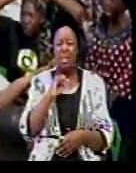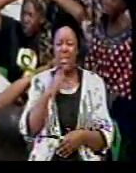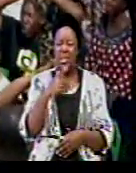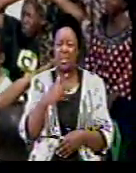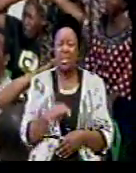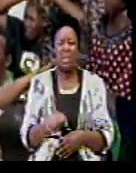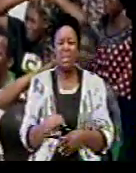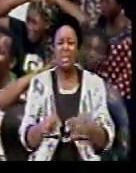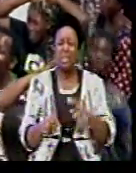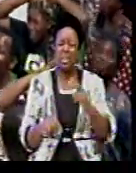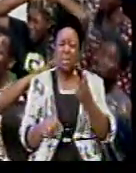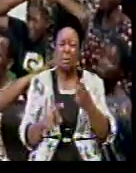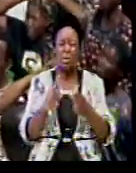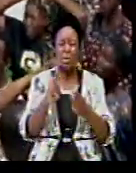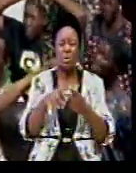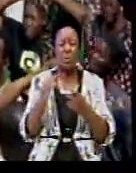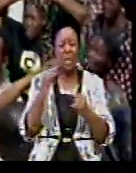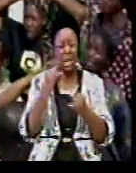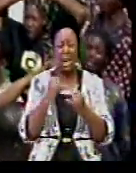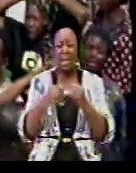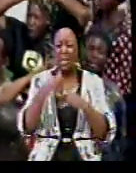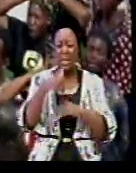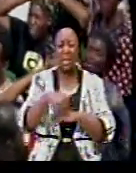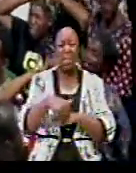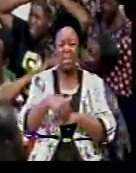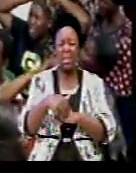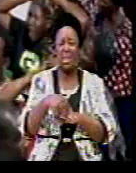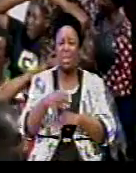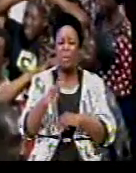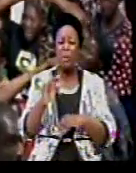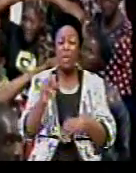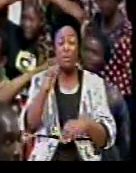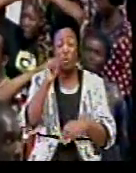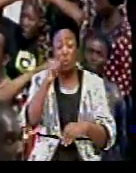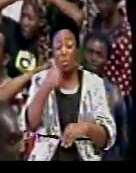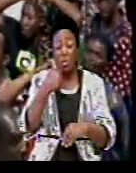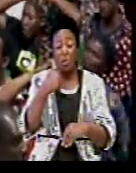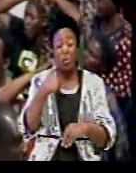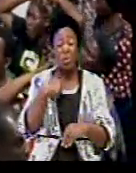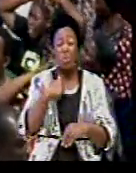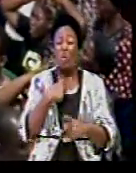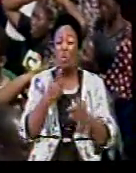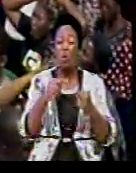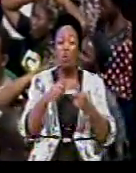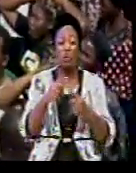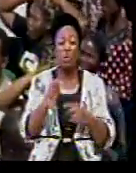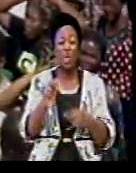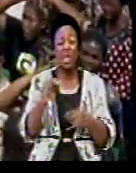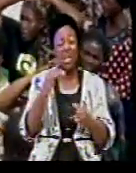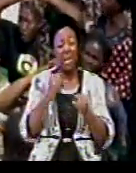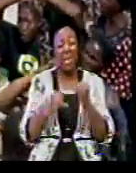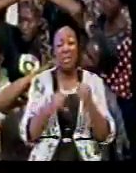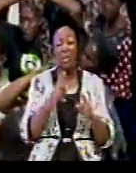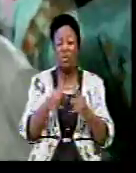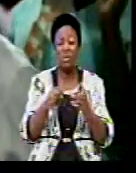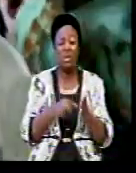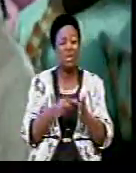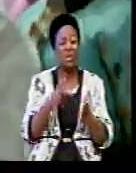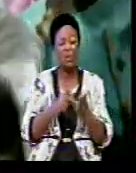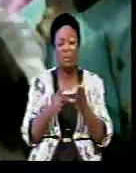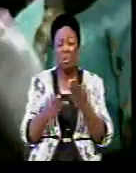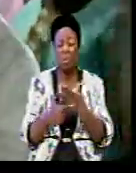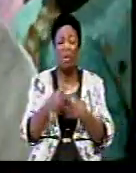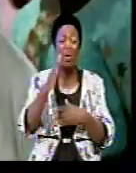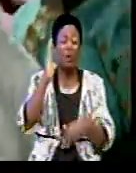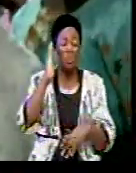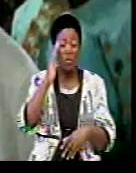I must be a saint. I must remain a saint. Give me the power to be holy and the power to be free.